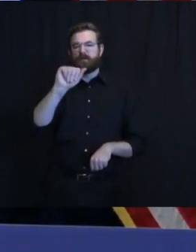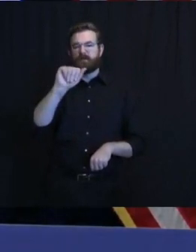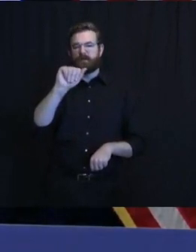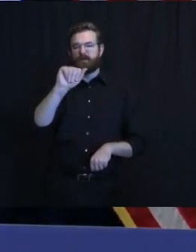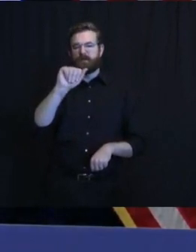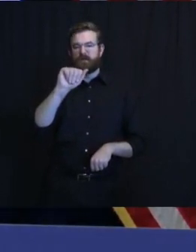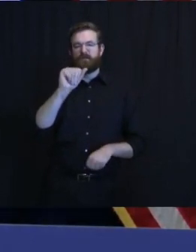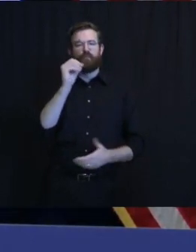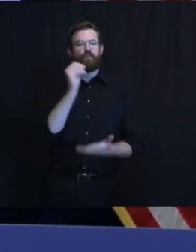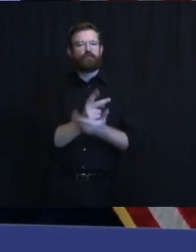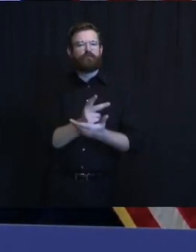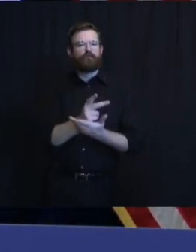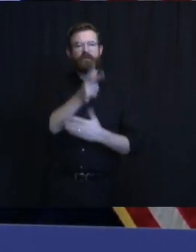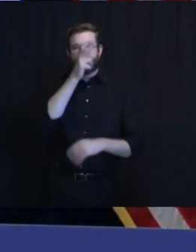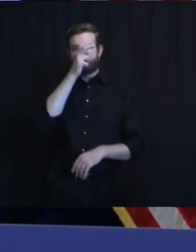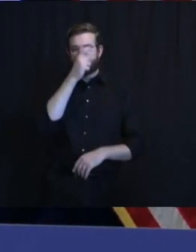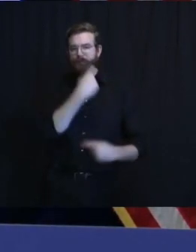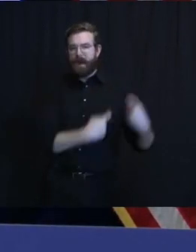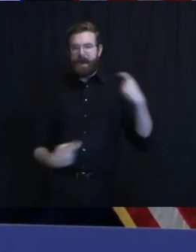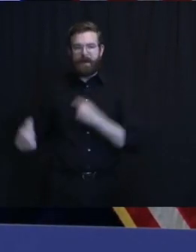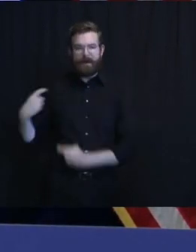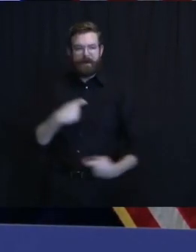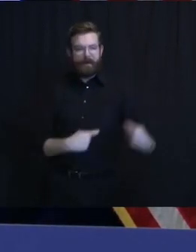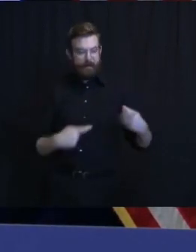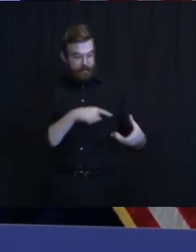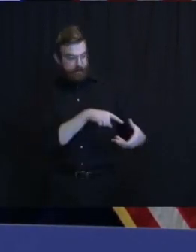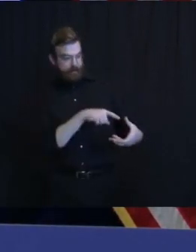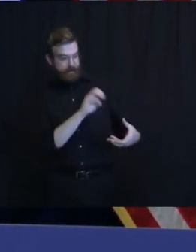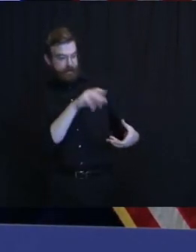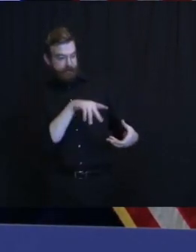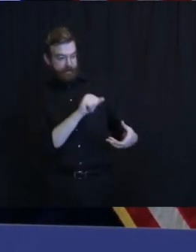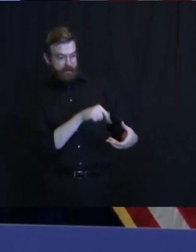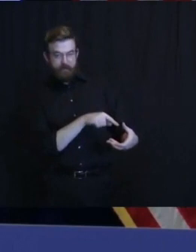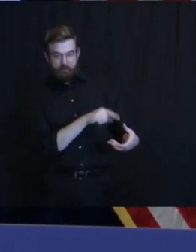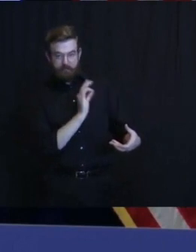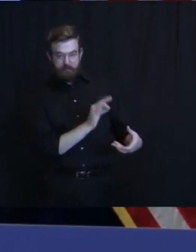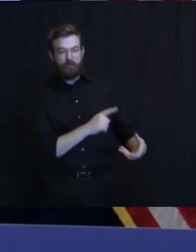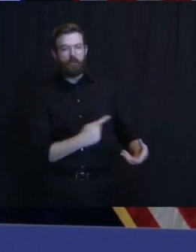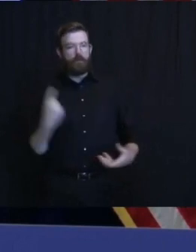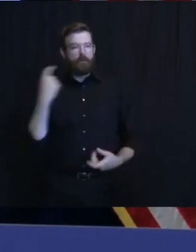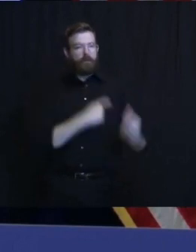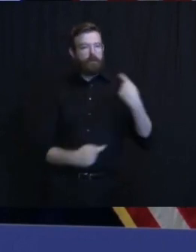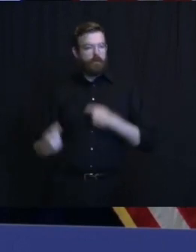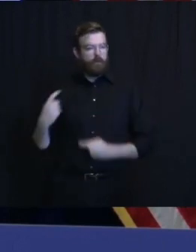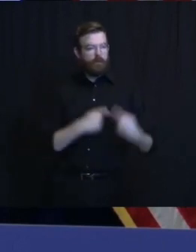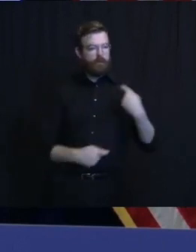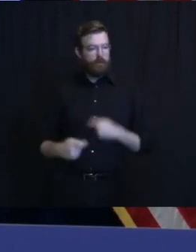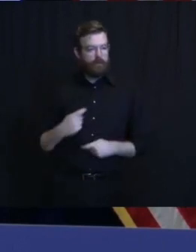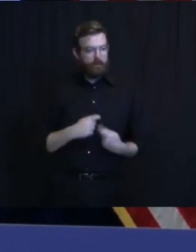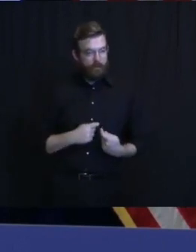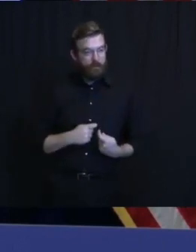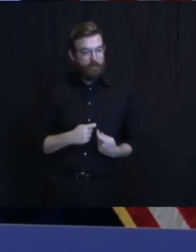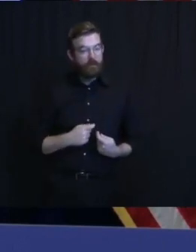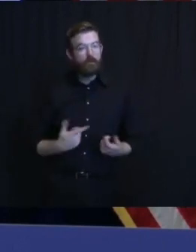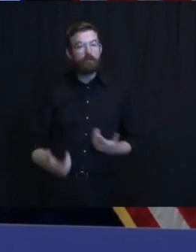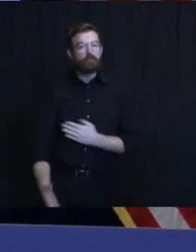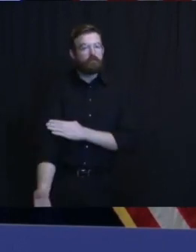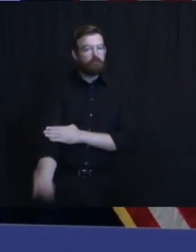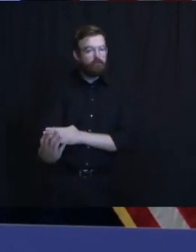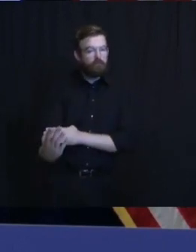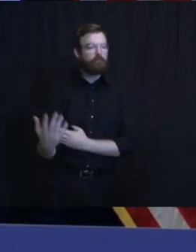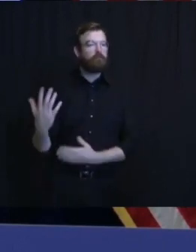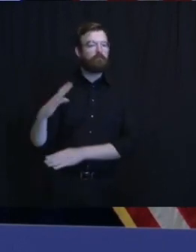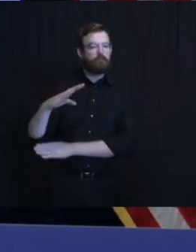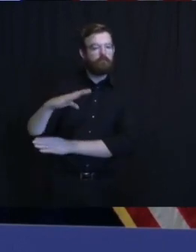long pants, cover crib, stroller, and baby carriers with mosquito netting, and repair holes in screens to